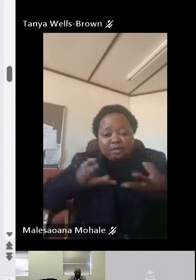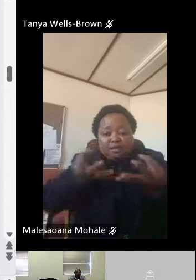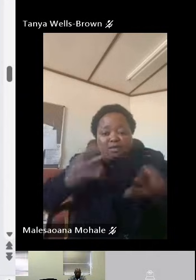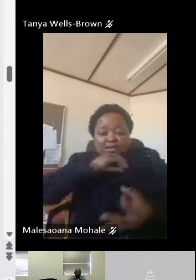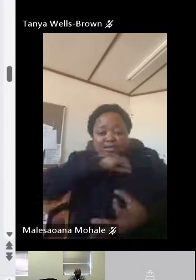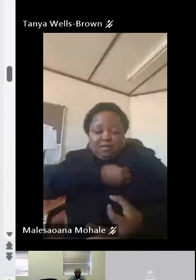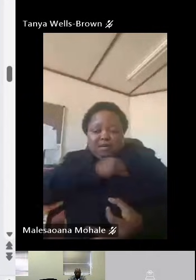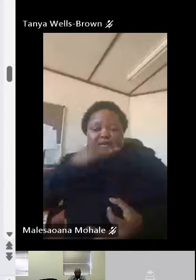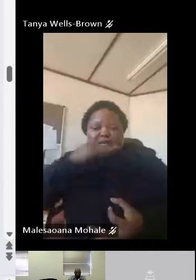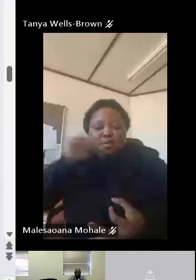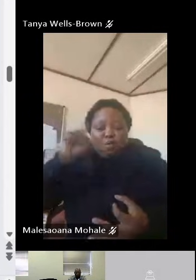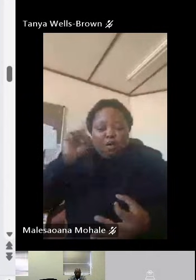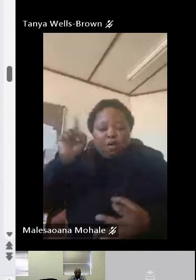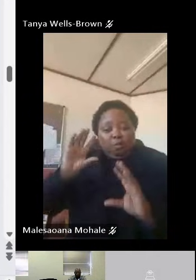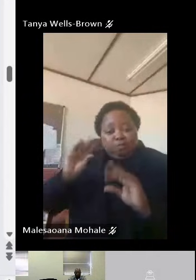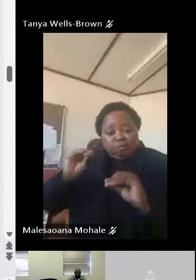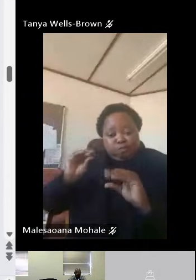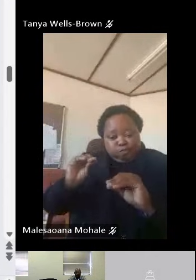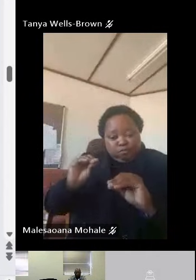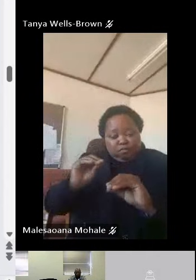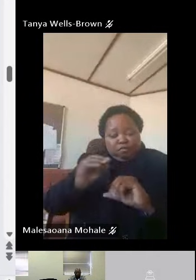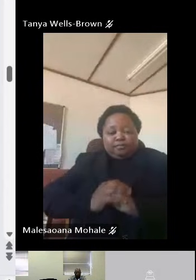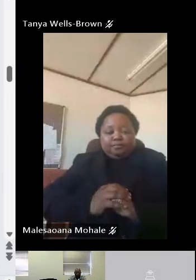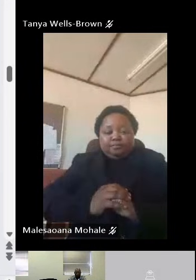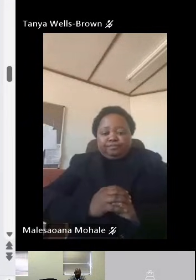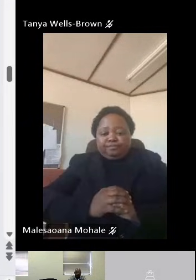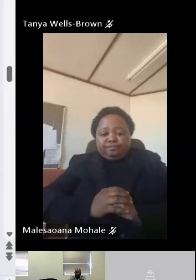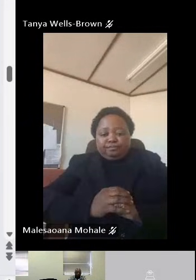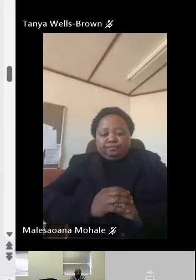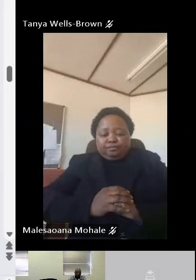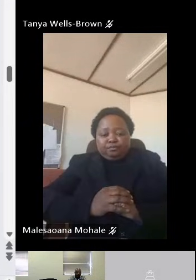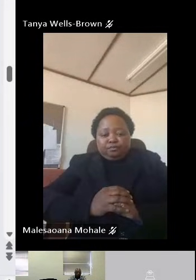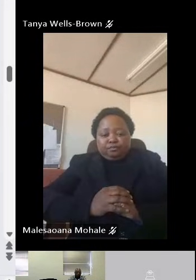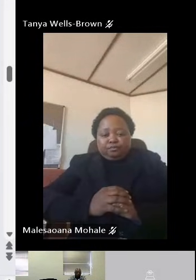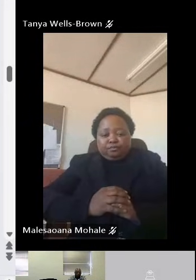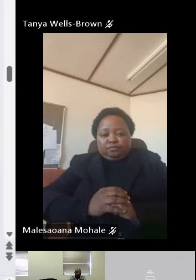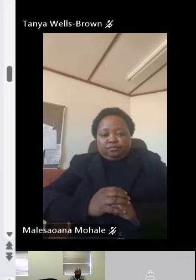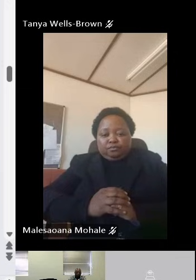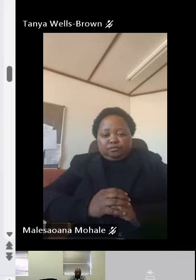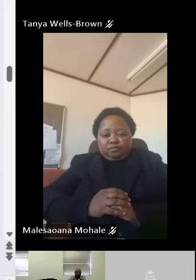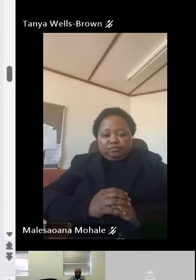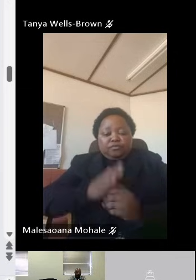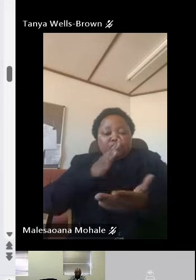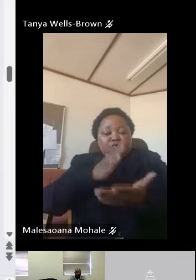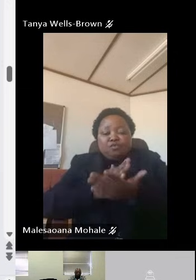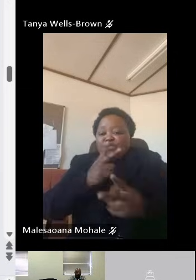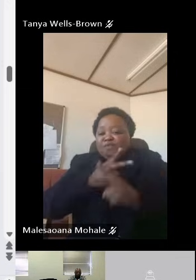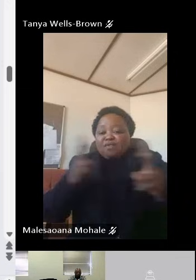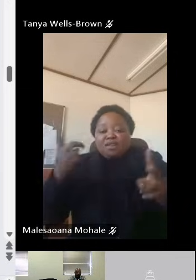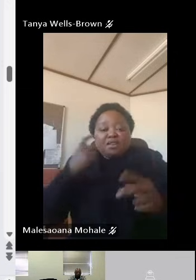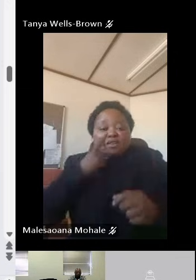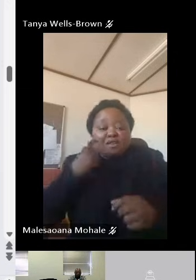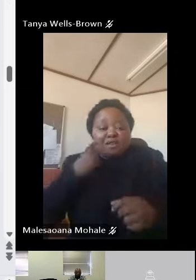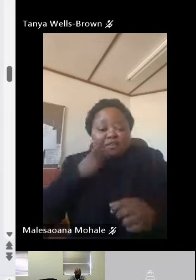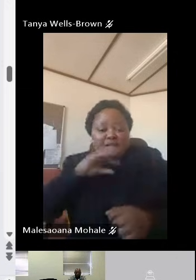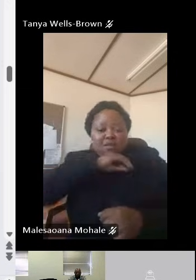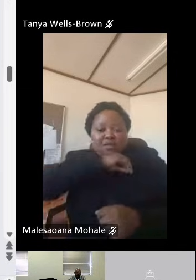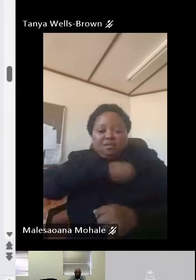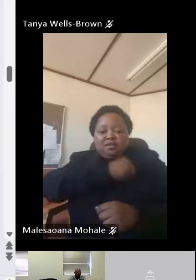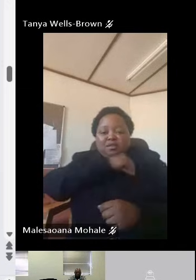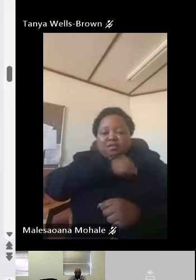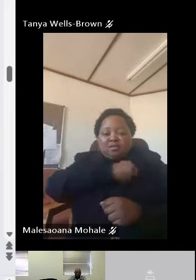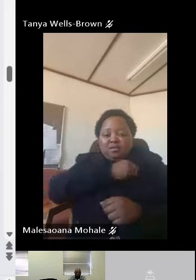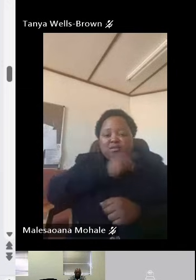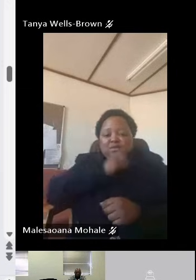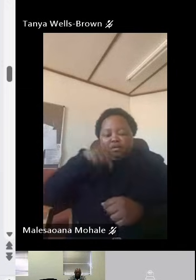is. And so easy, so mathematical, saying disability, if we just hold